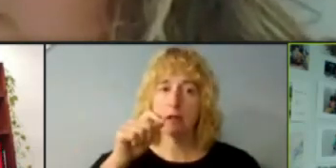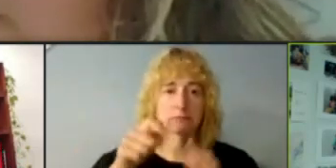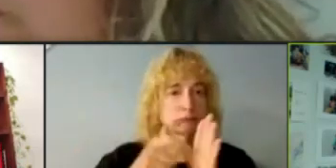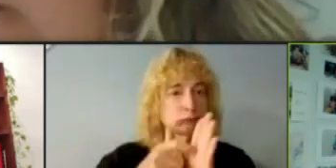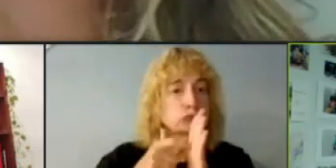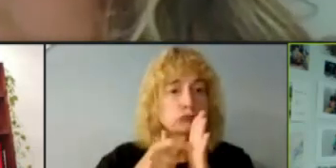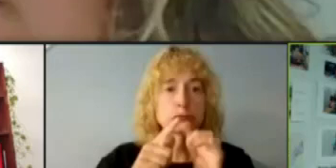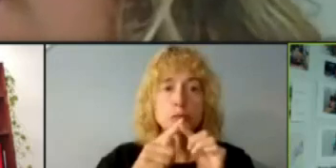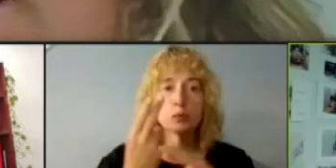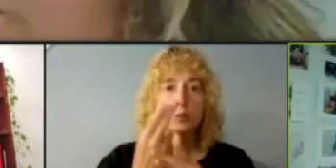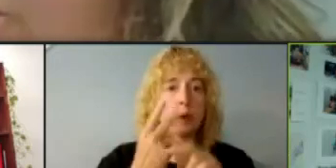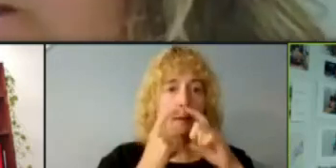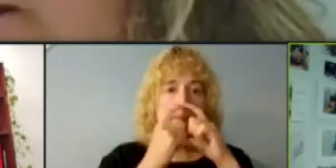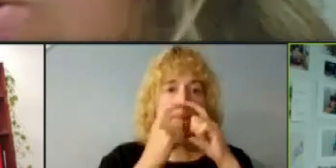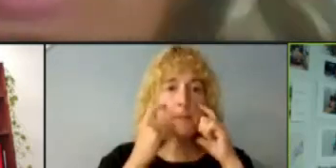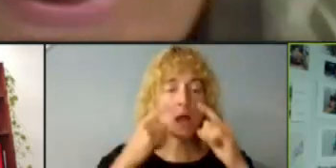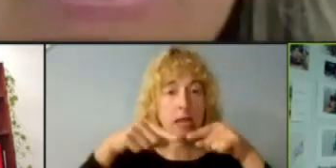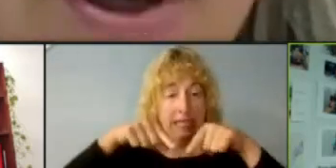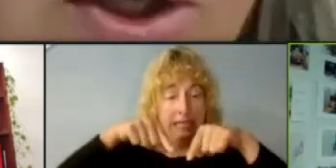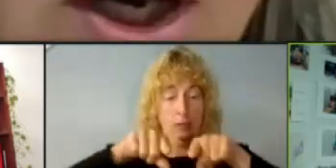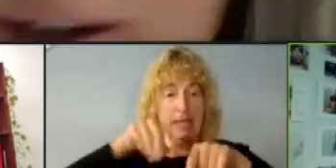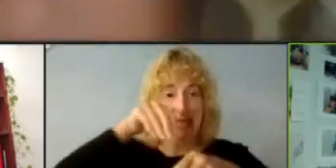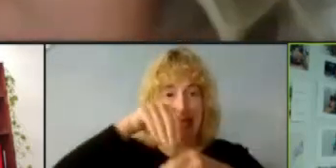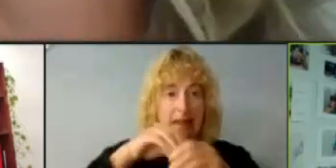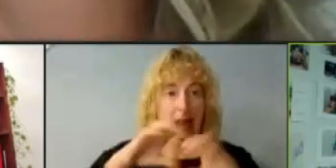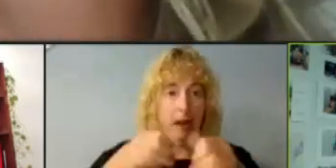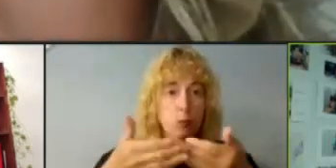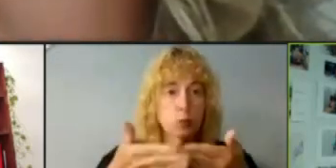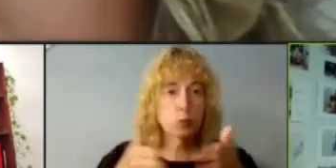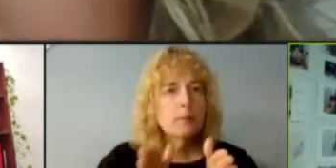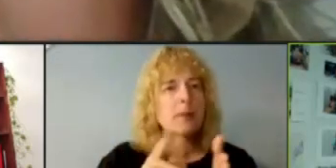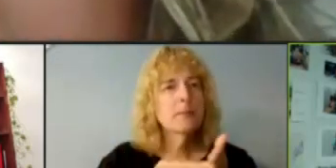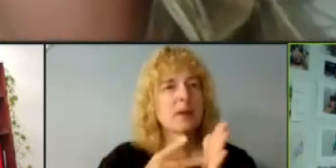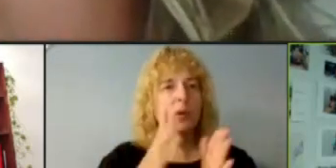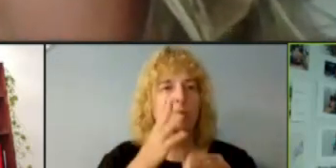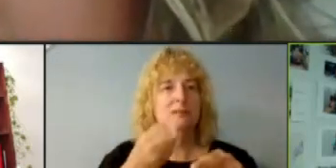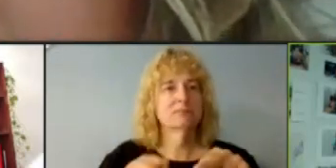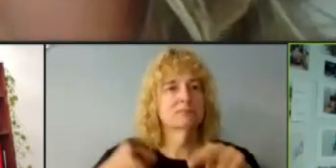wouldn't that cause an increase in transmission?